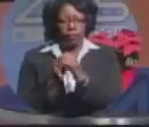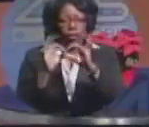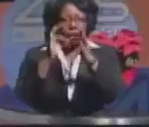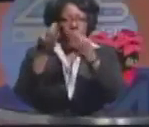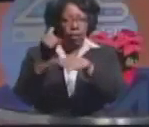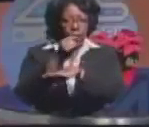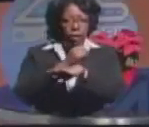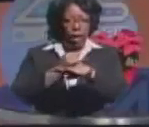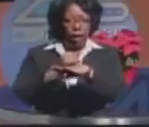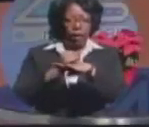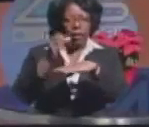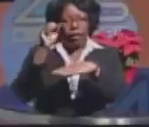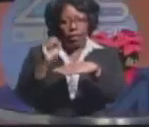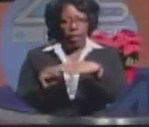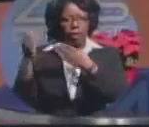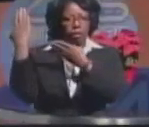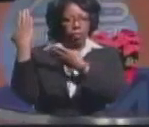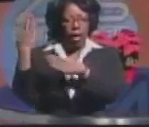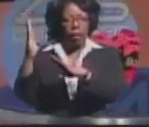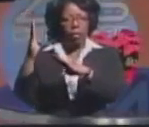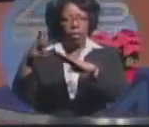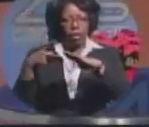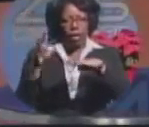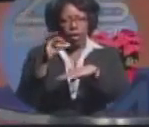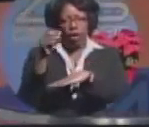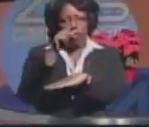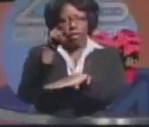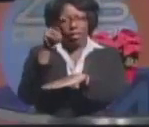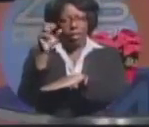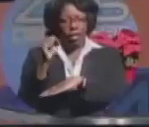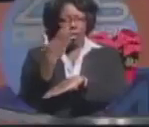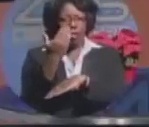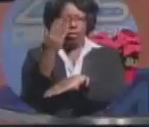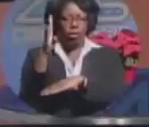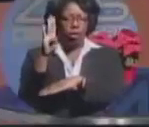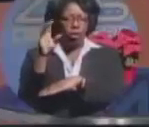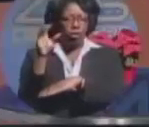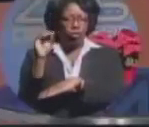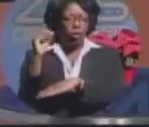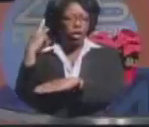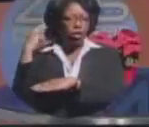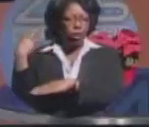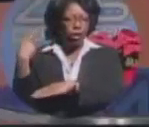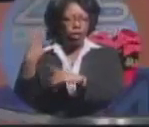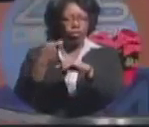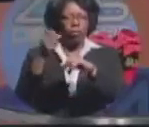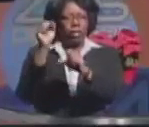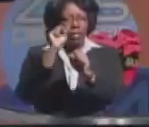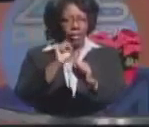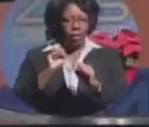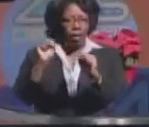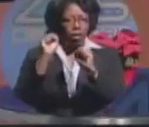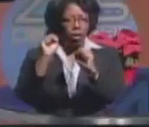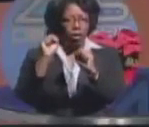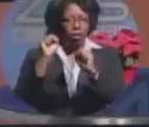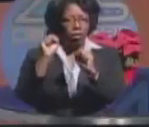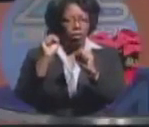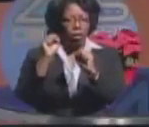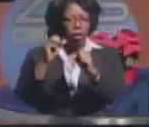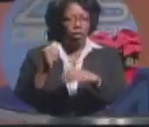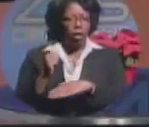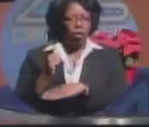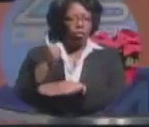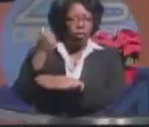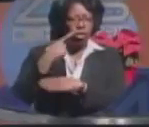Family Islands in the southern Bahamas have been cut off from ZNS 1540 radio transmission since Saturday. Now, officials first